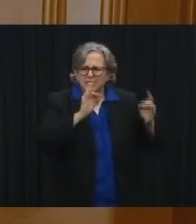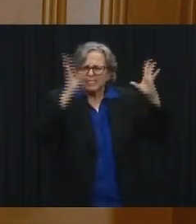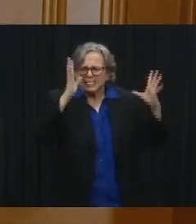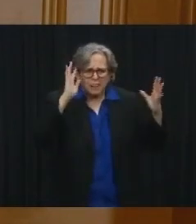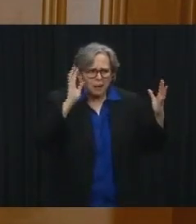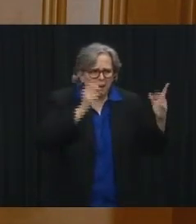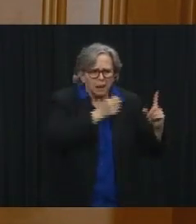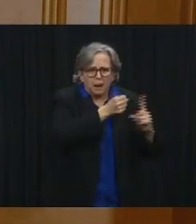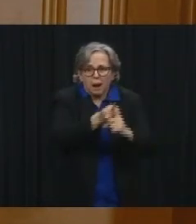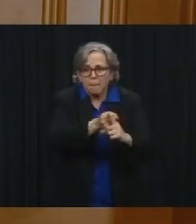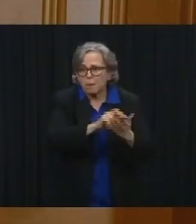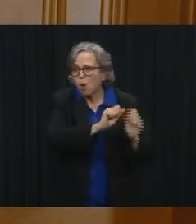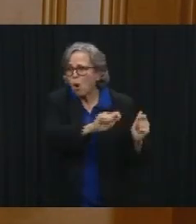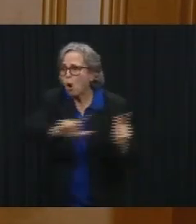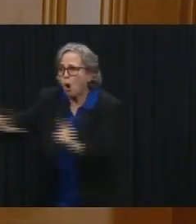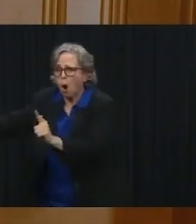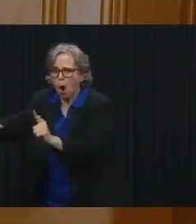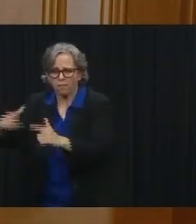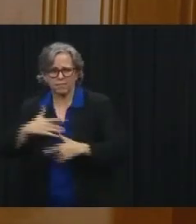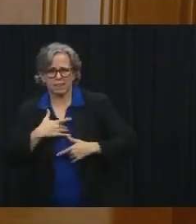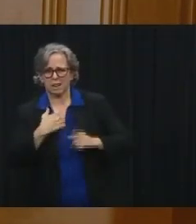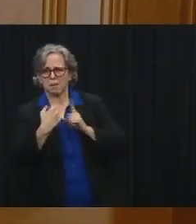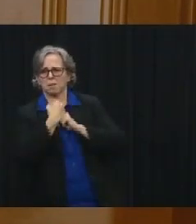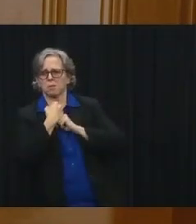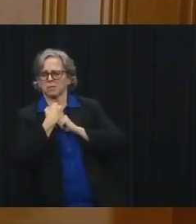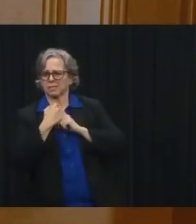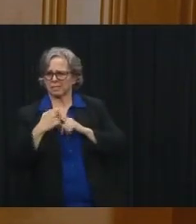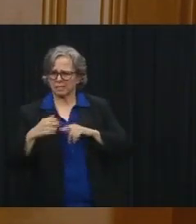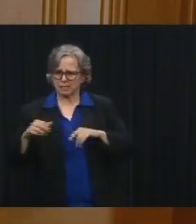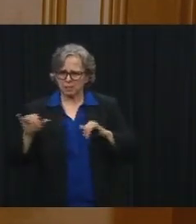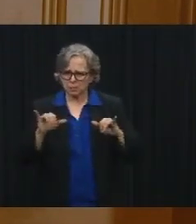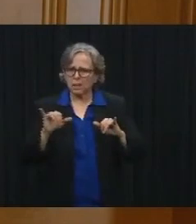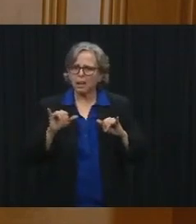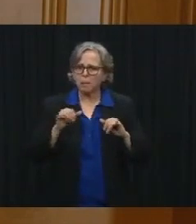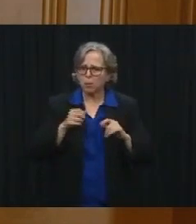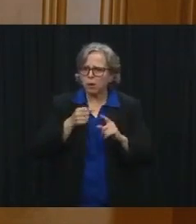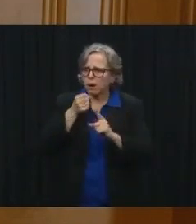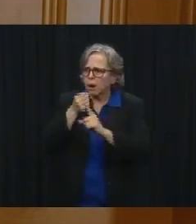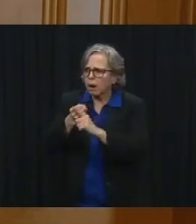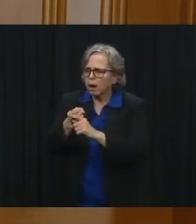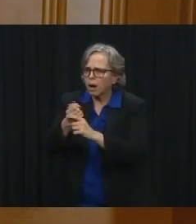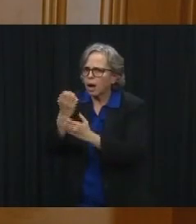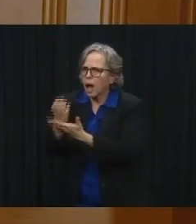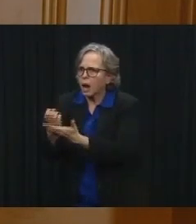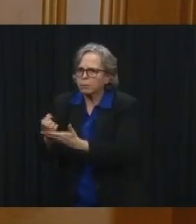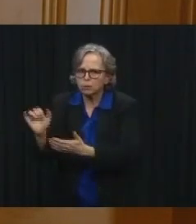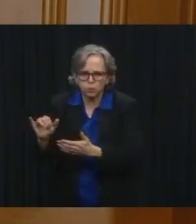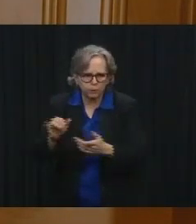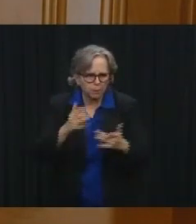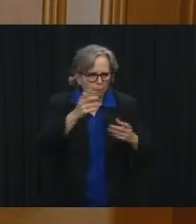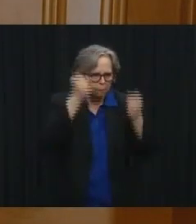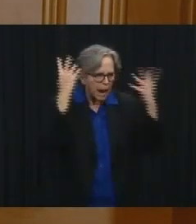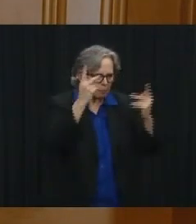And it's also not helpful at all as we look to how we rebuild this economy as we move forward.